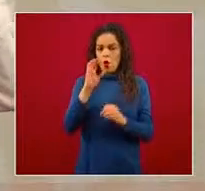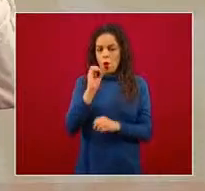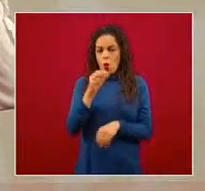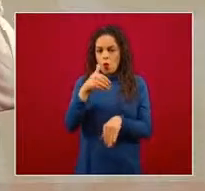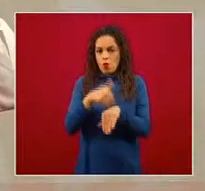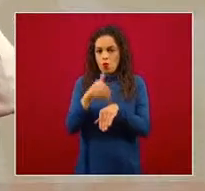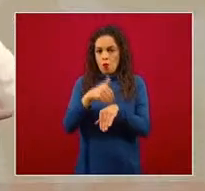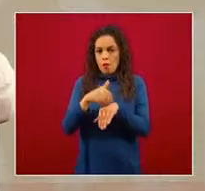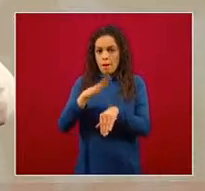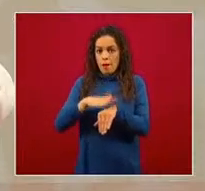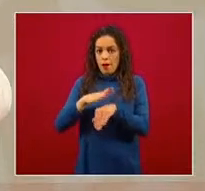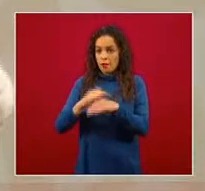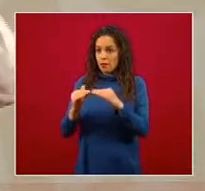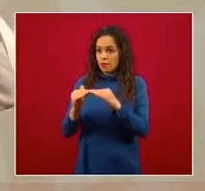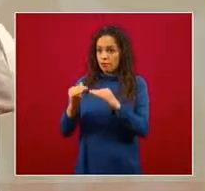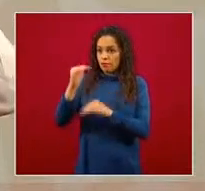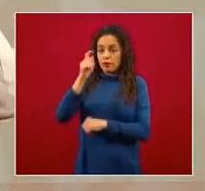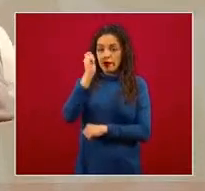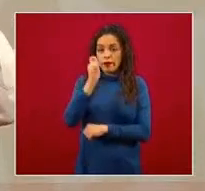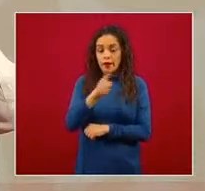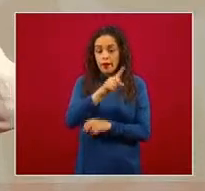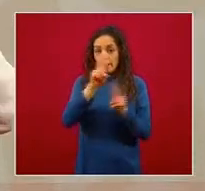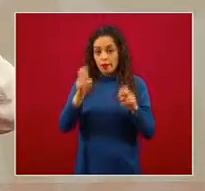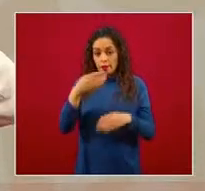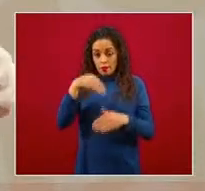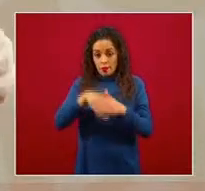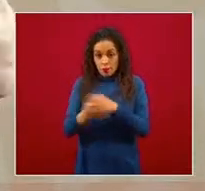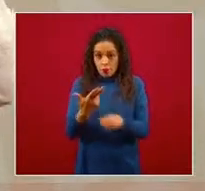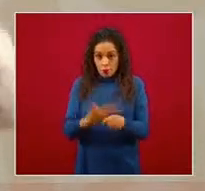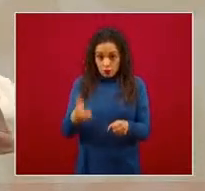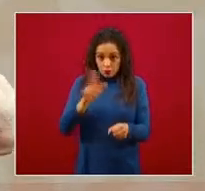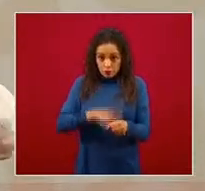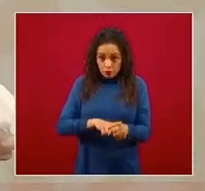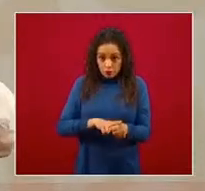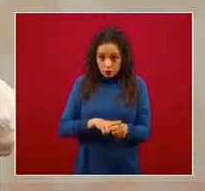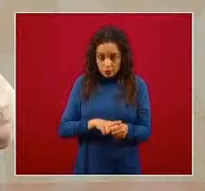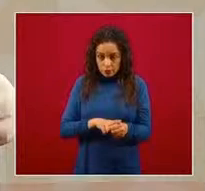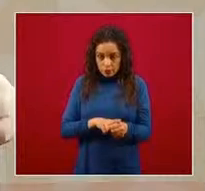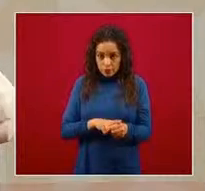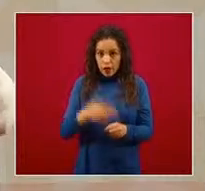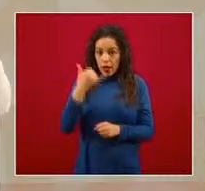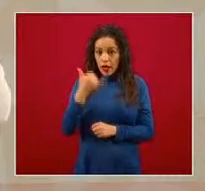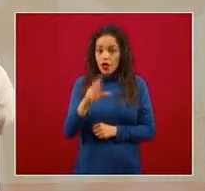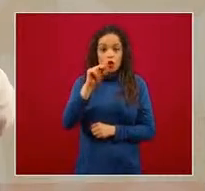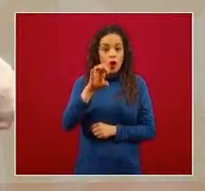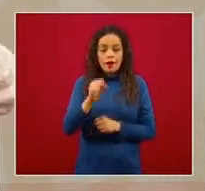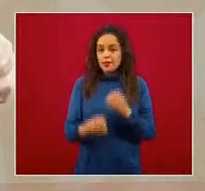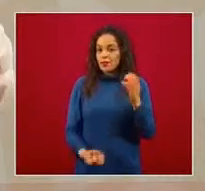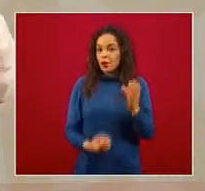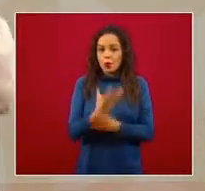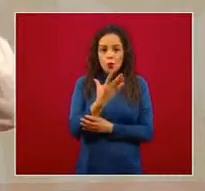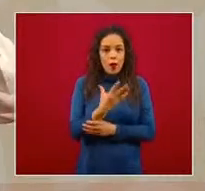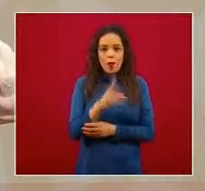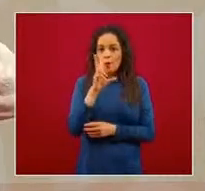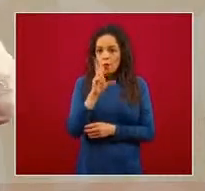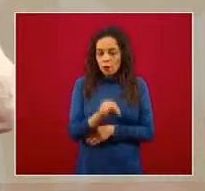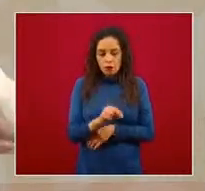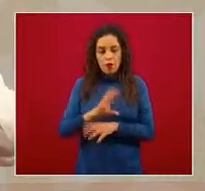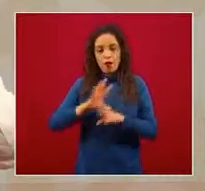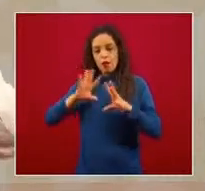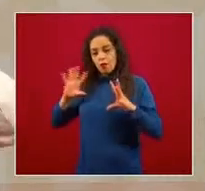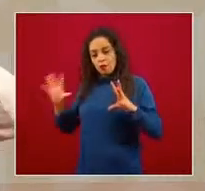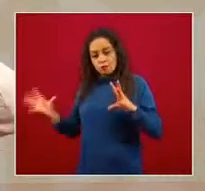the numbers have been rising, and they also not represent new cases, just